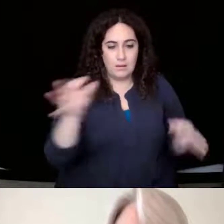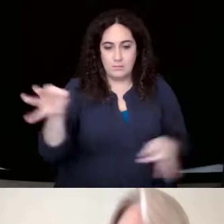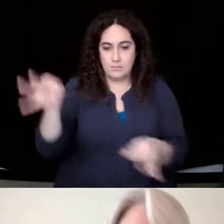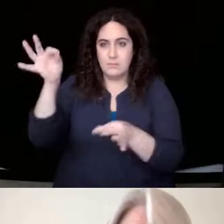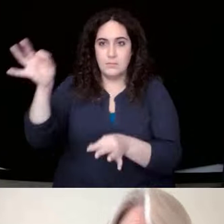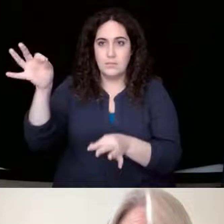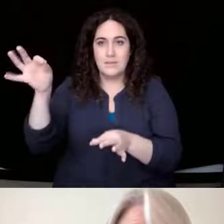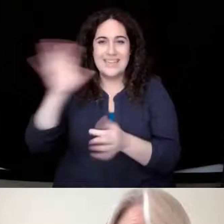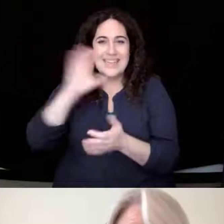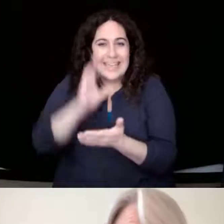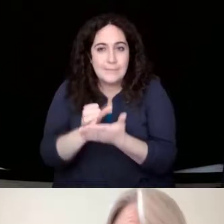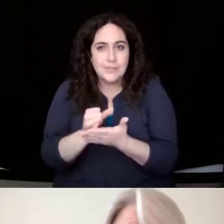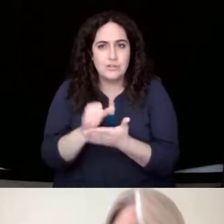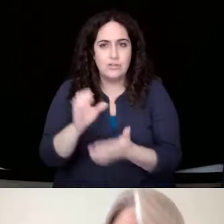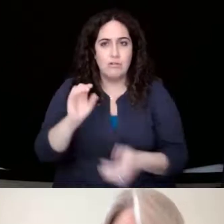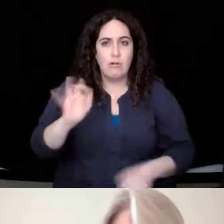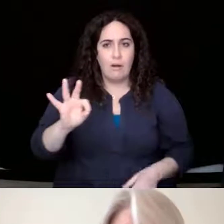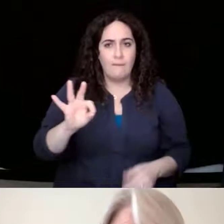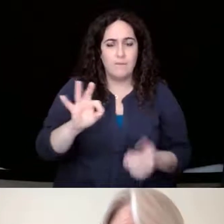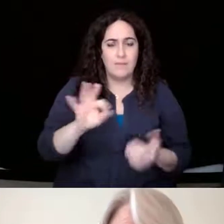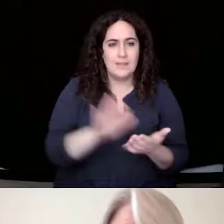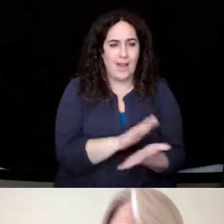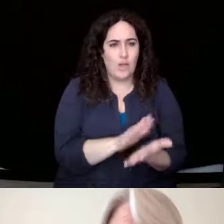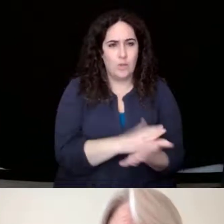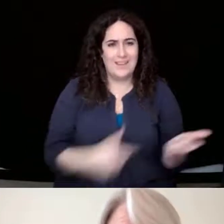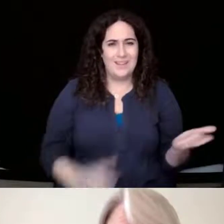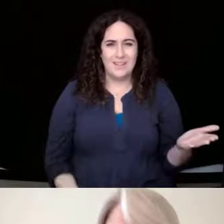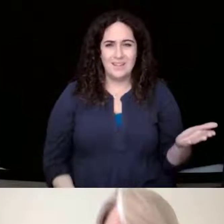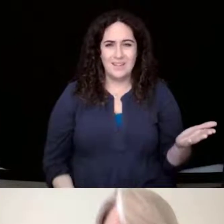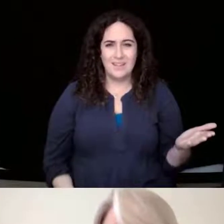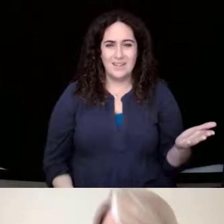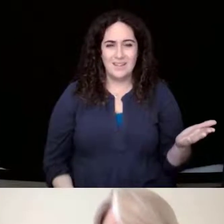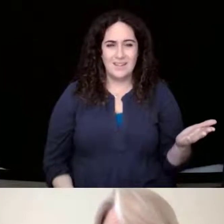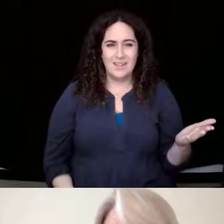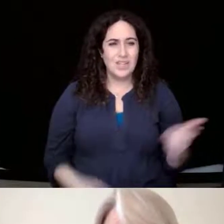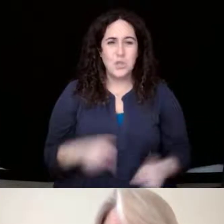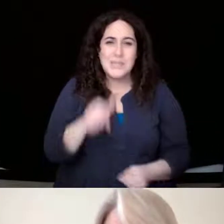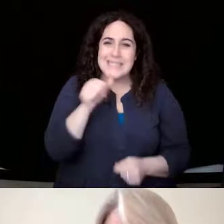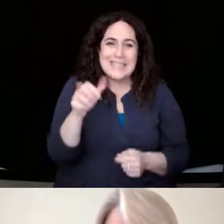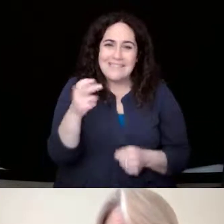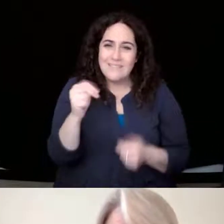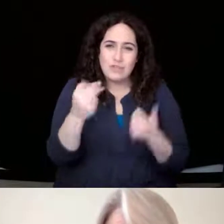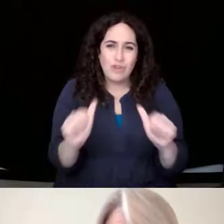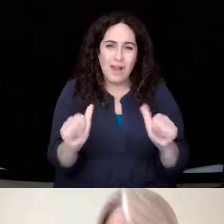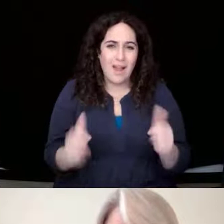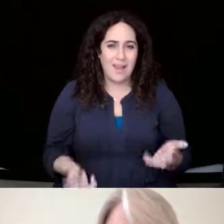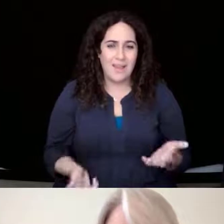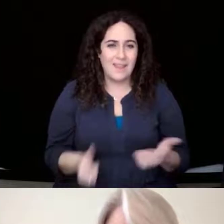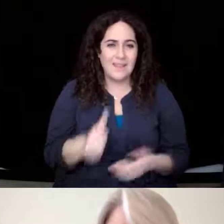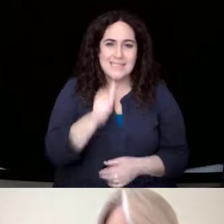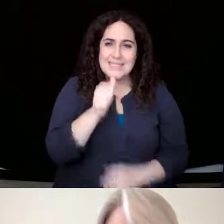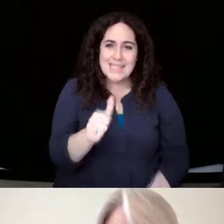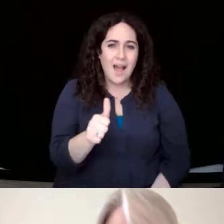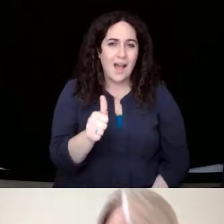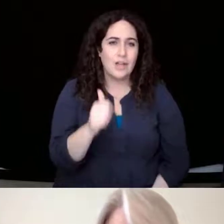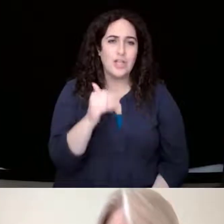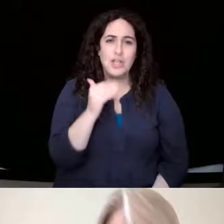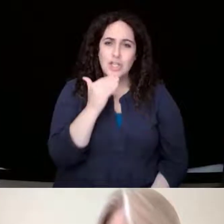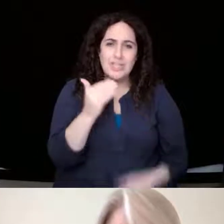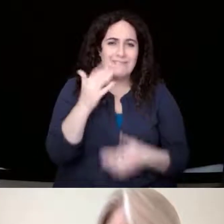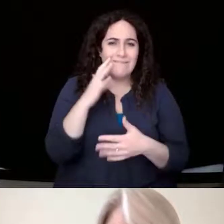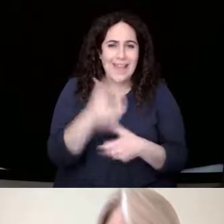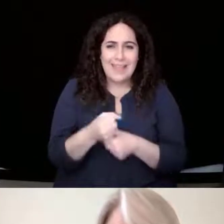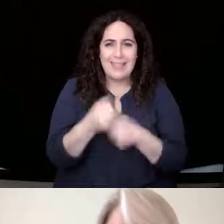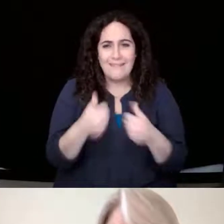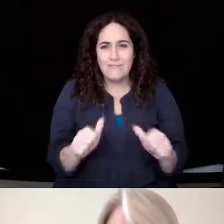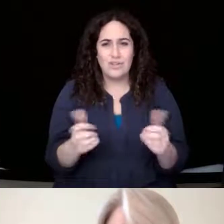That is, in my mind, not even good faith effort. So I think a lot of what we uncovered is people not knowing how to do things